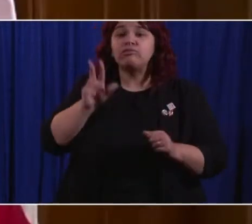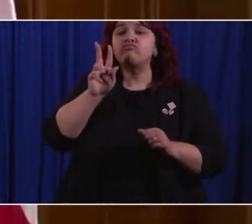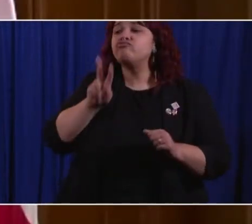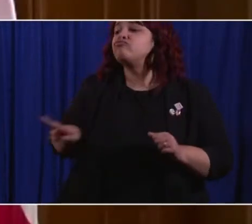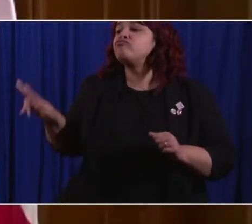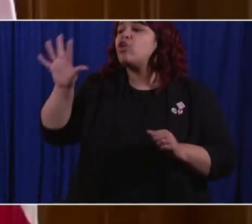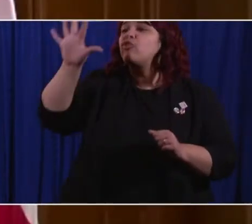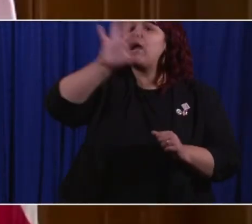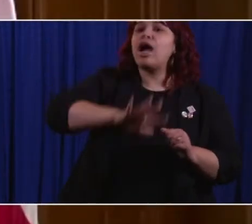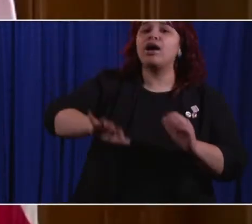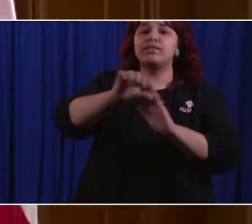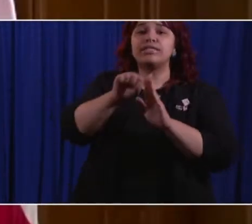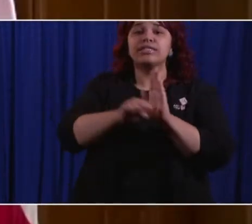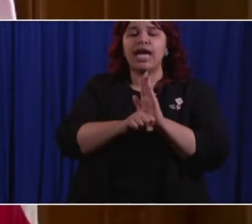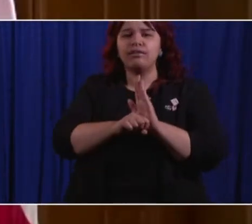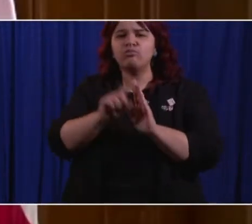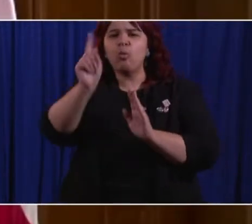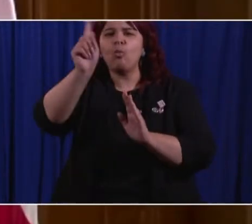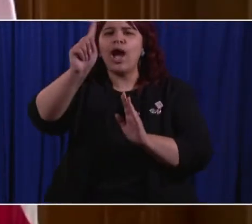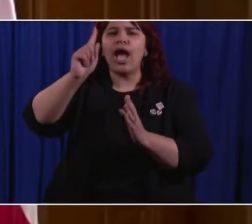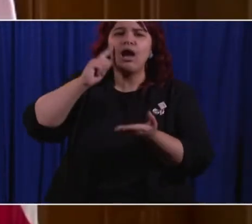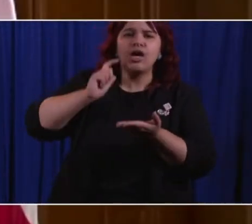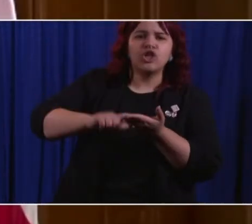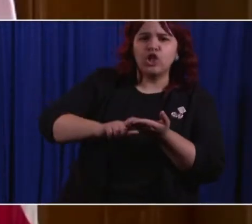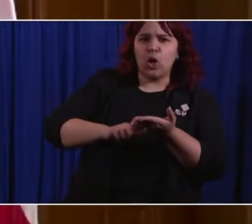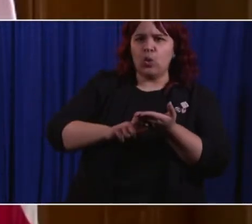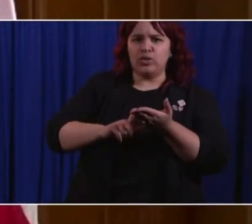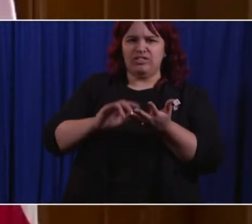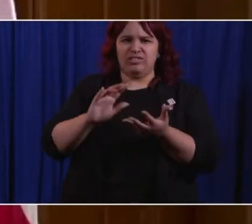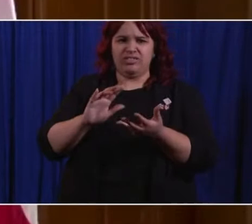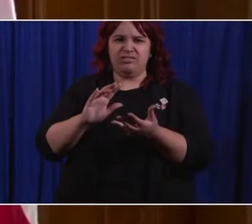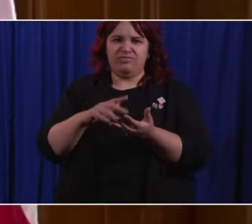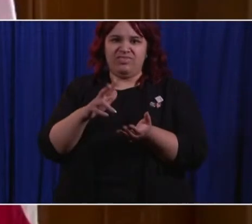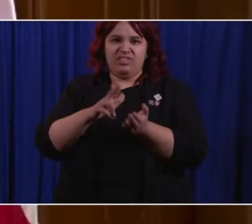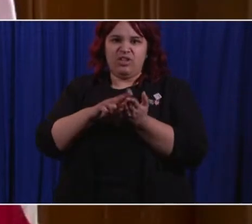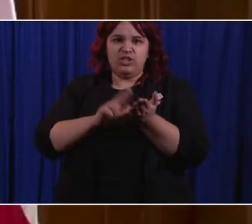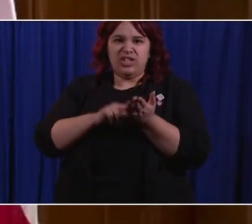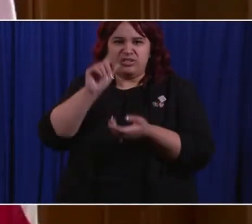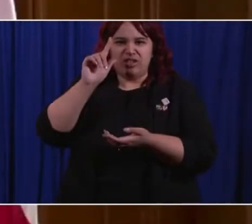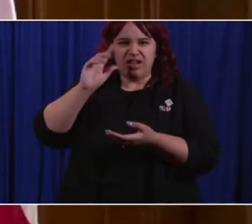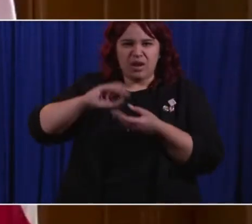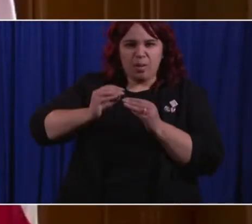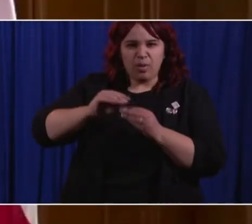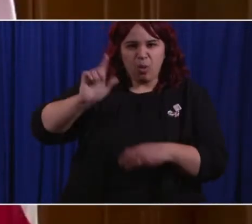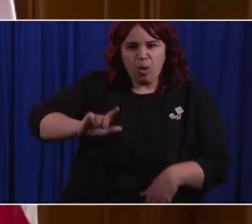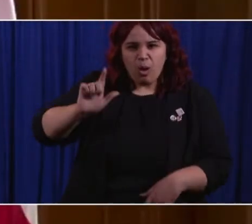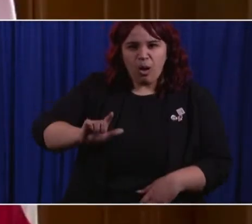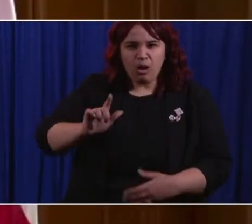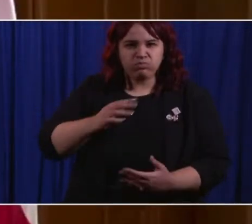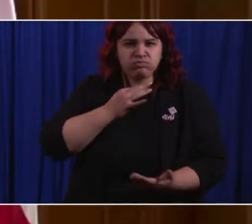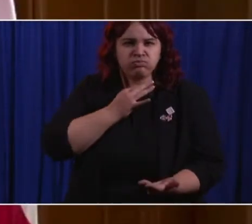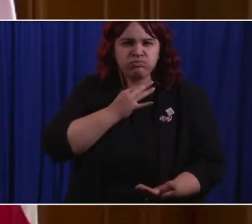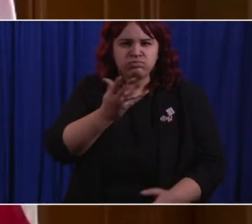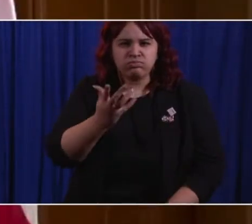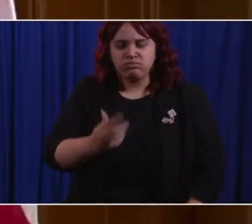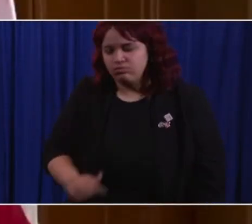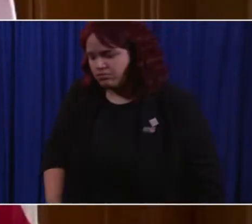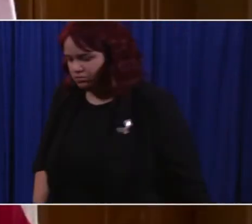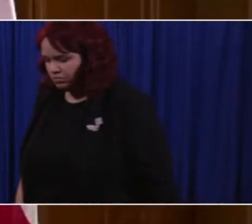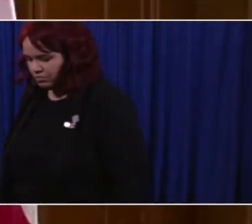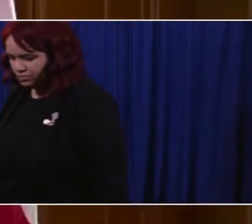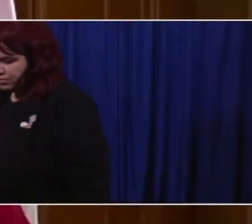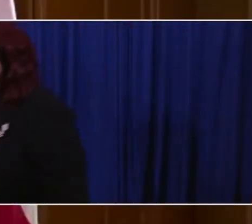there are, and you can kind of look at it on the chart that the list that we put out every single